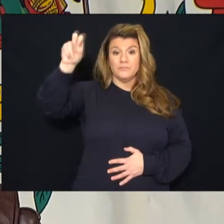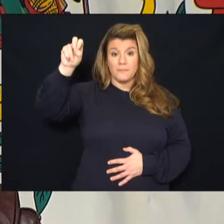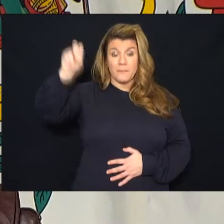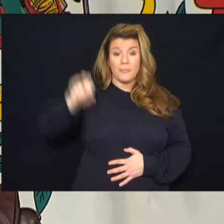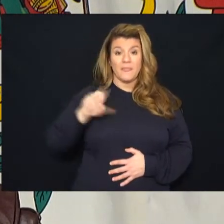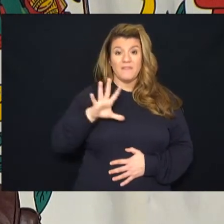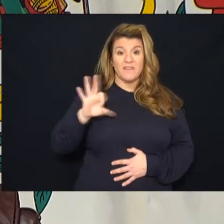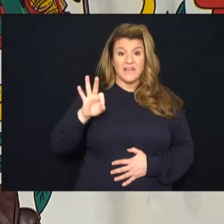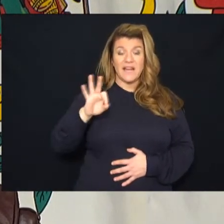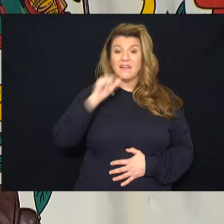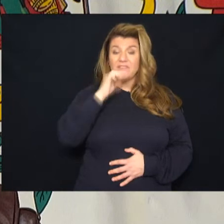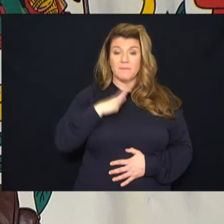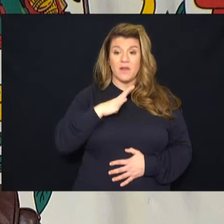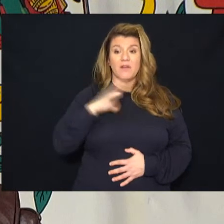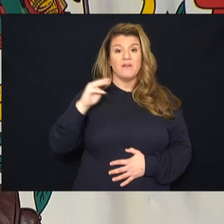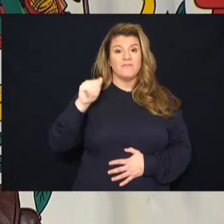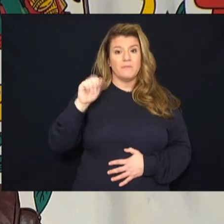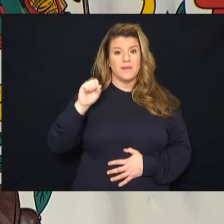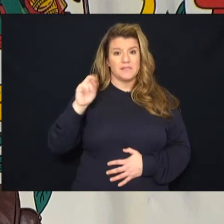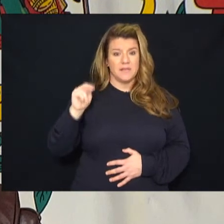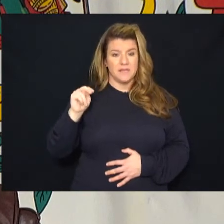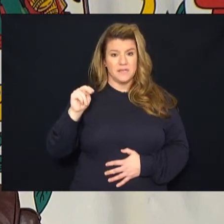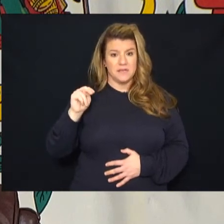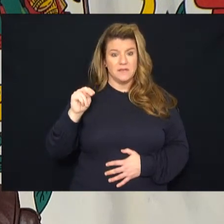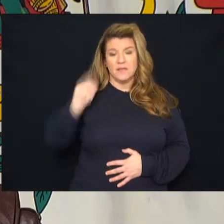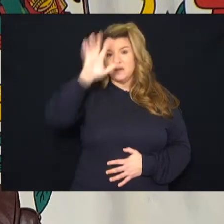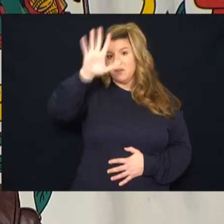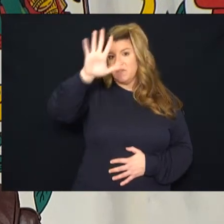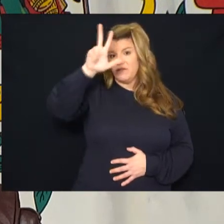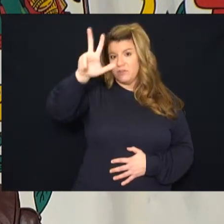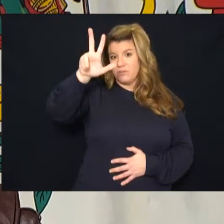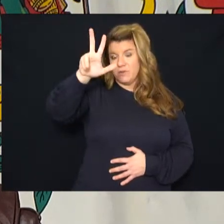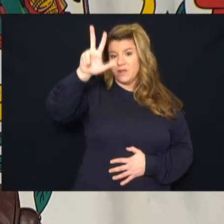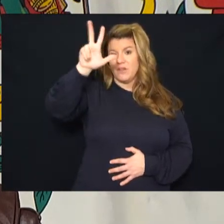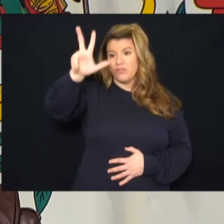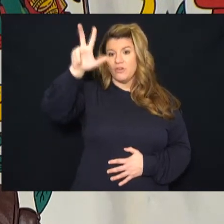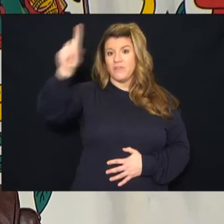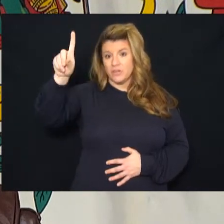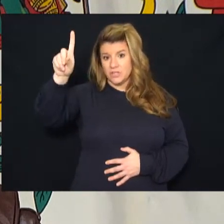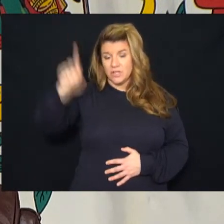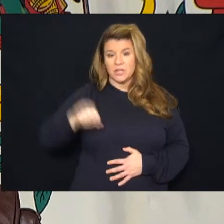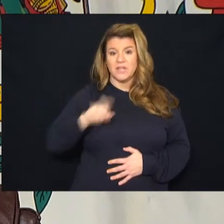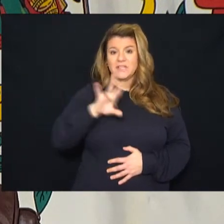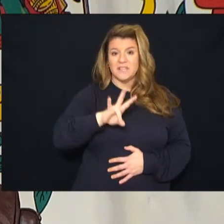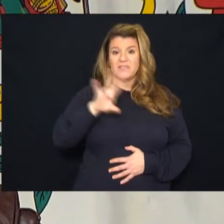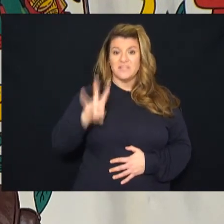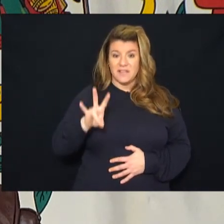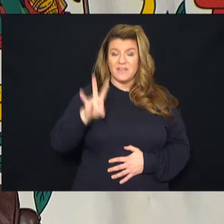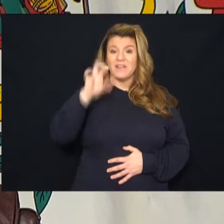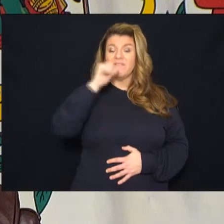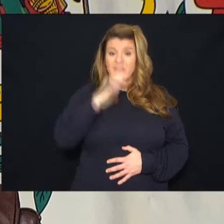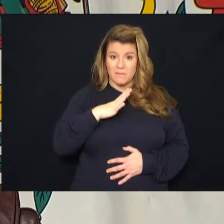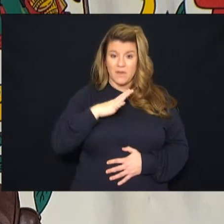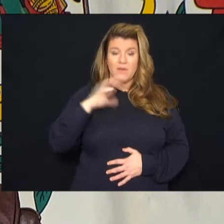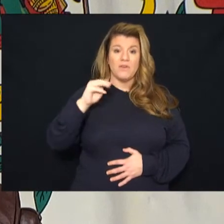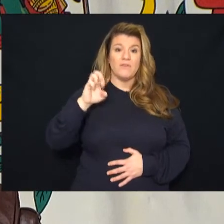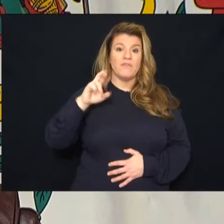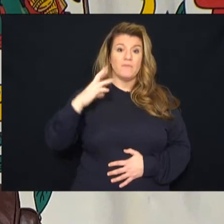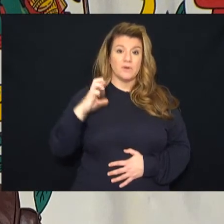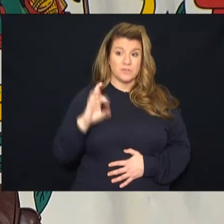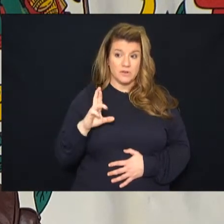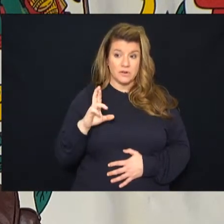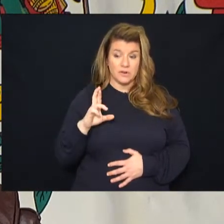of 59-year-old female from Mason County. The 5,331st death of 77-year-old female from Mercer